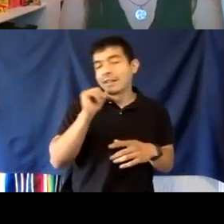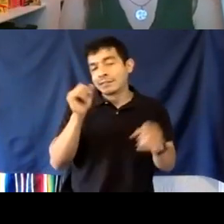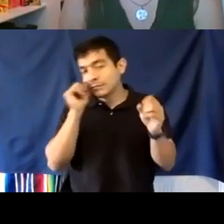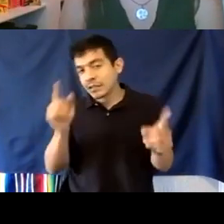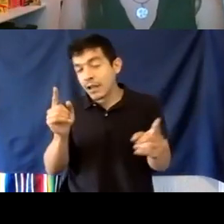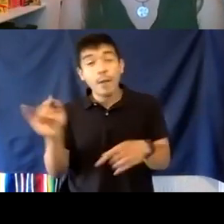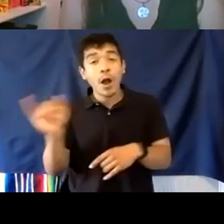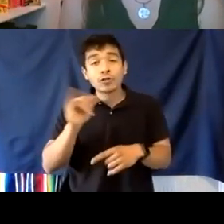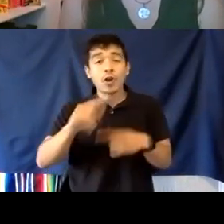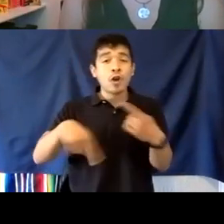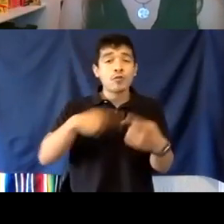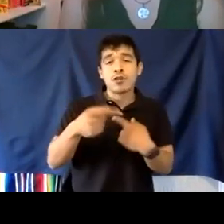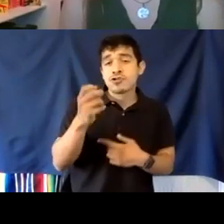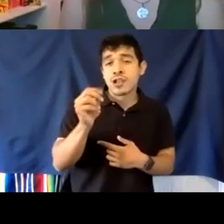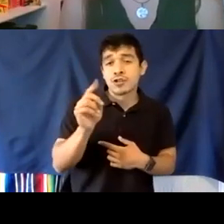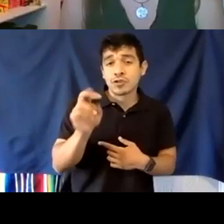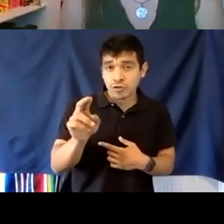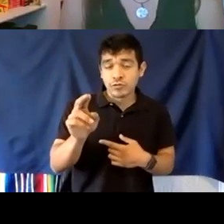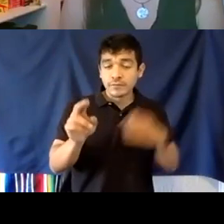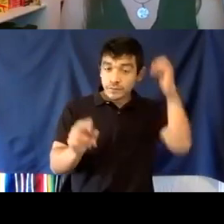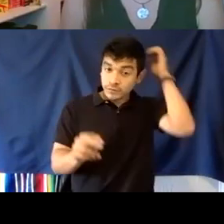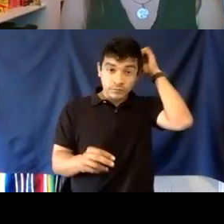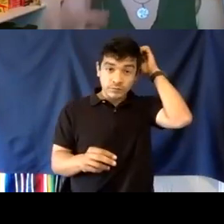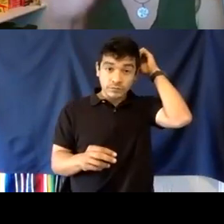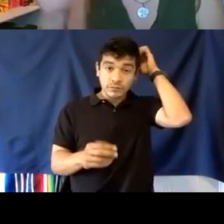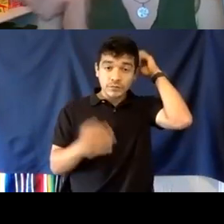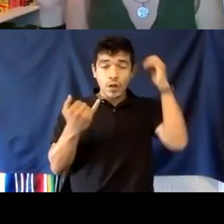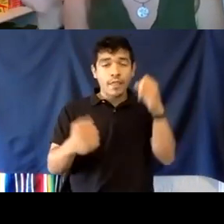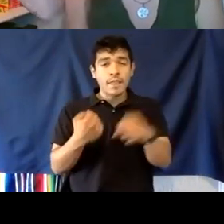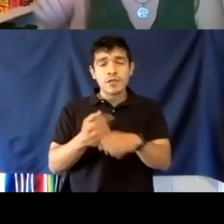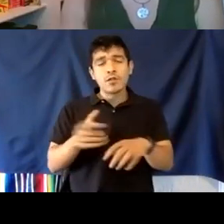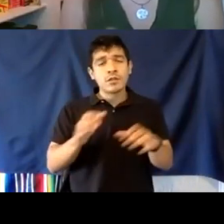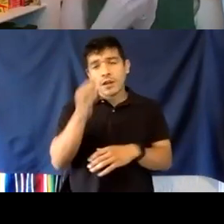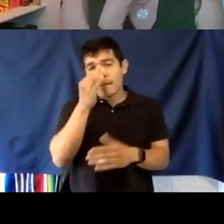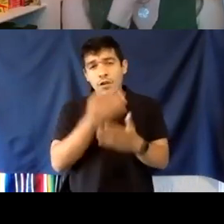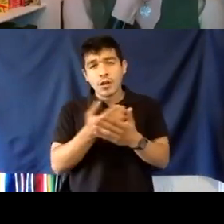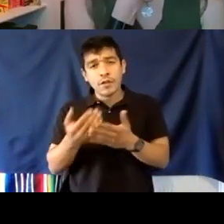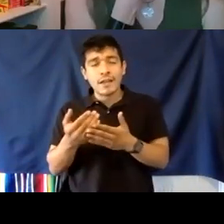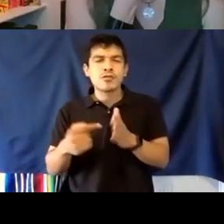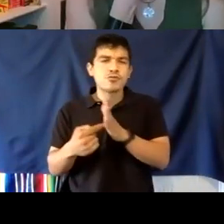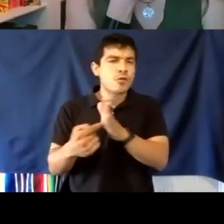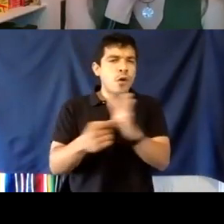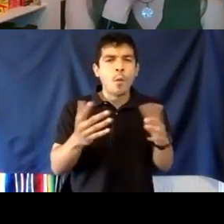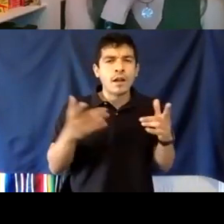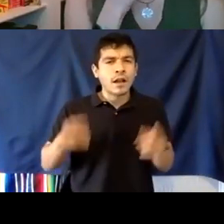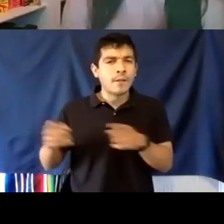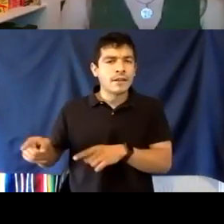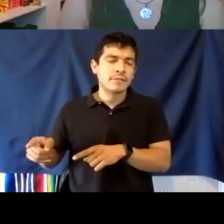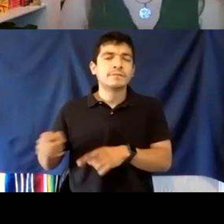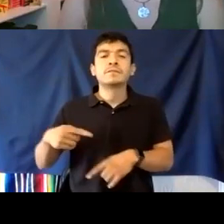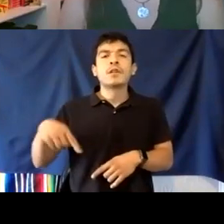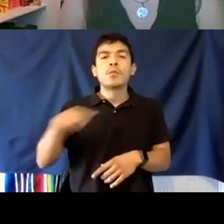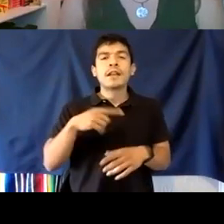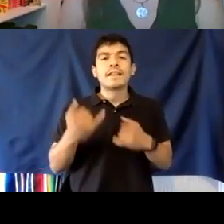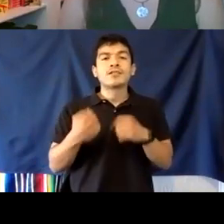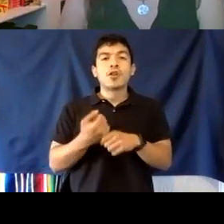around gender. And so this year, we did a couple of things. I'm just previewing where this is going. This year, we expanded the